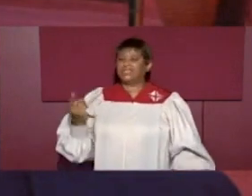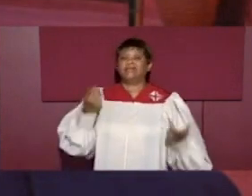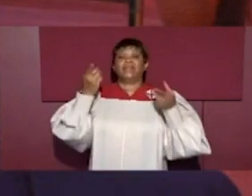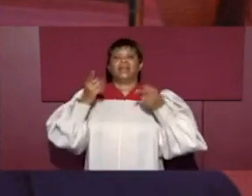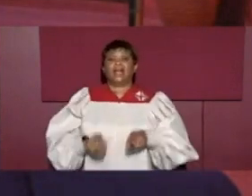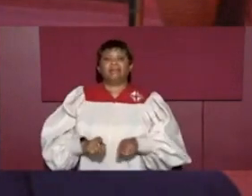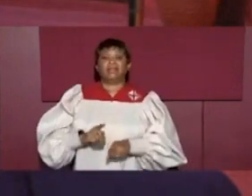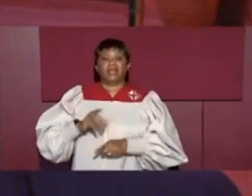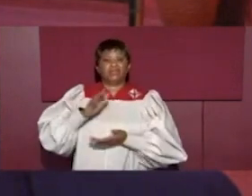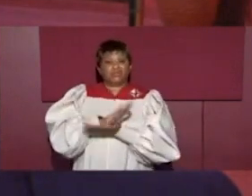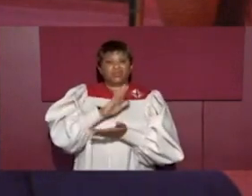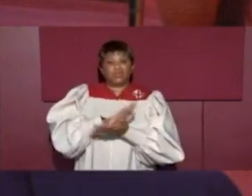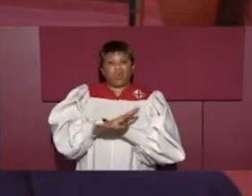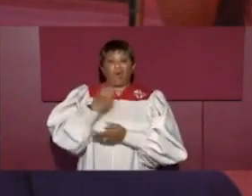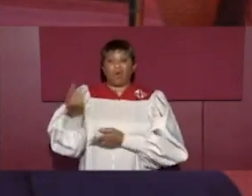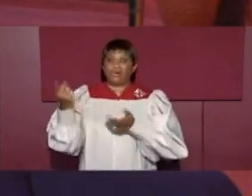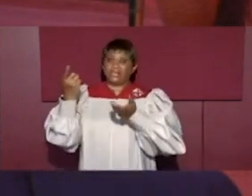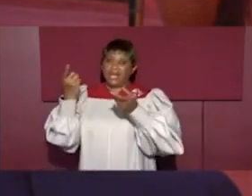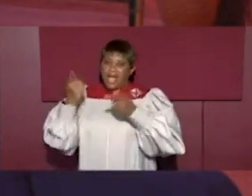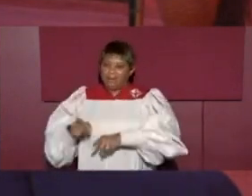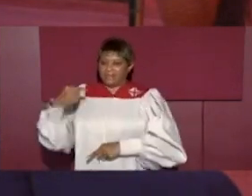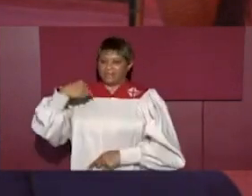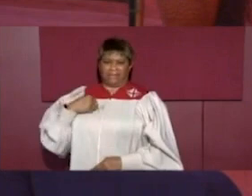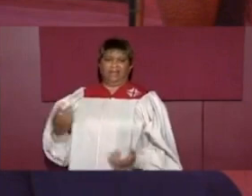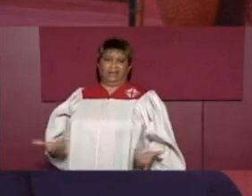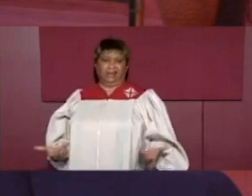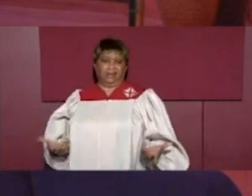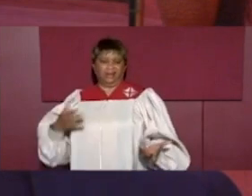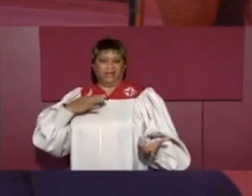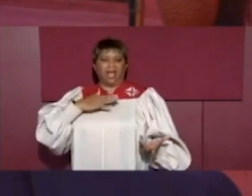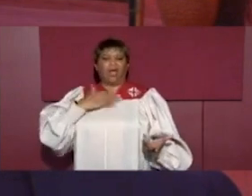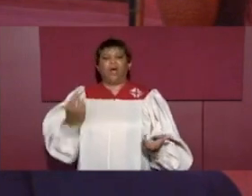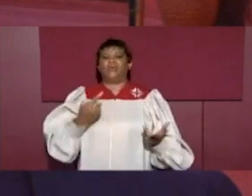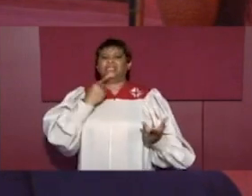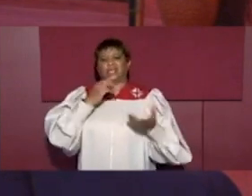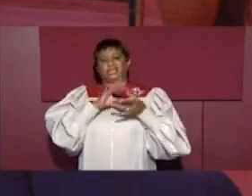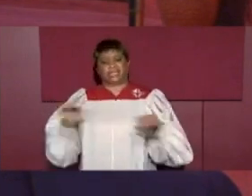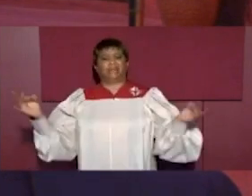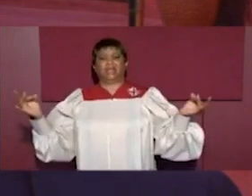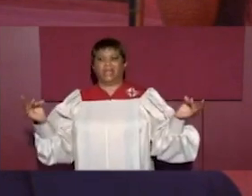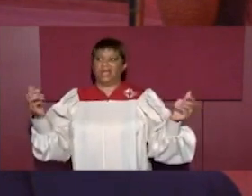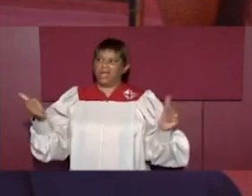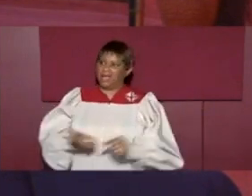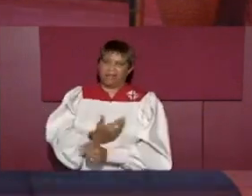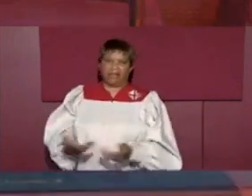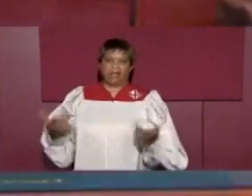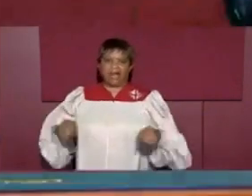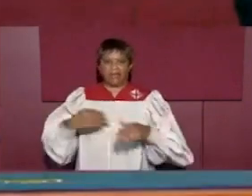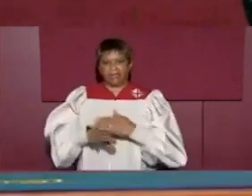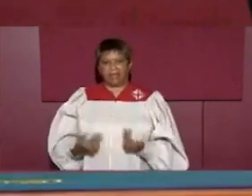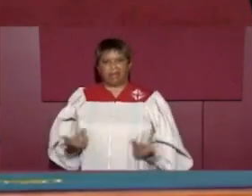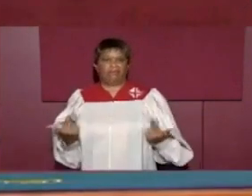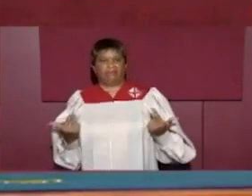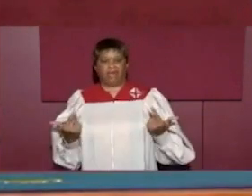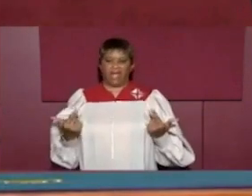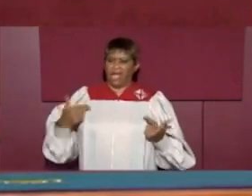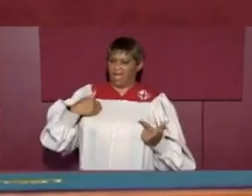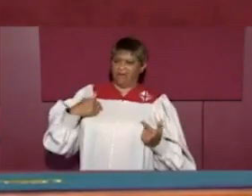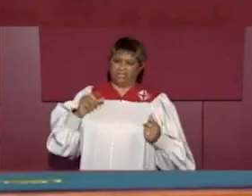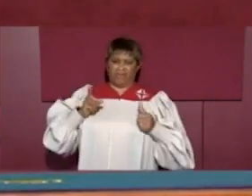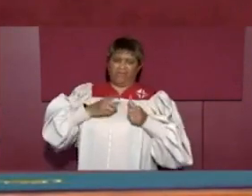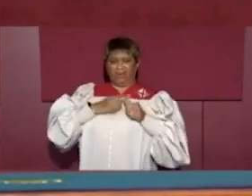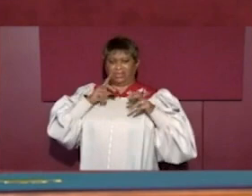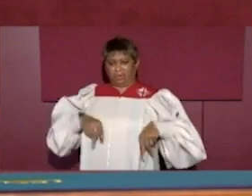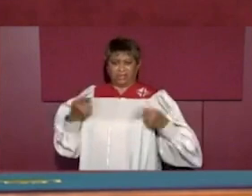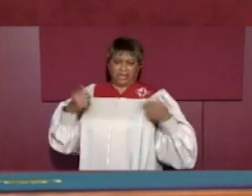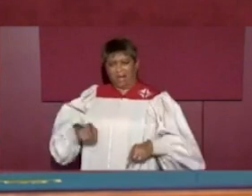at school, it always happens to me. You know, that was my go-to for everything that happened in my life, that I was the first person